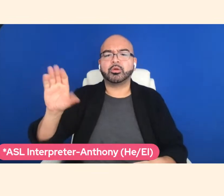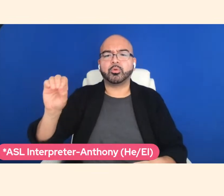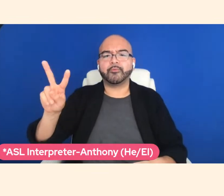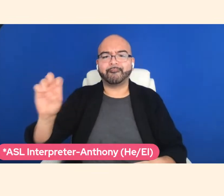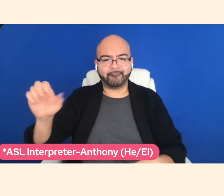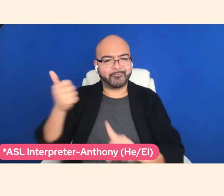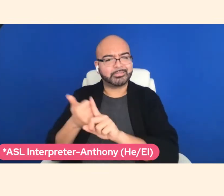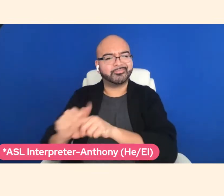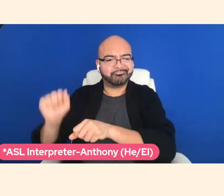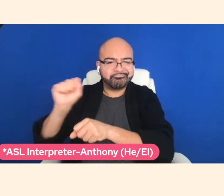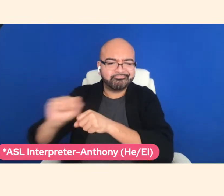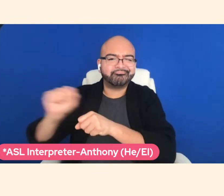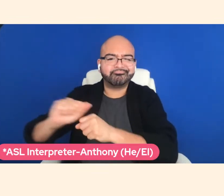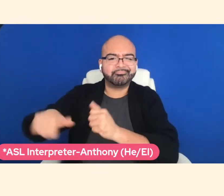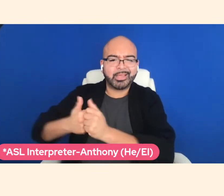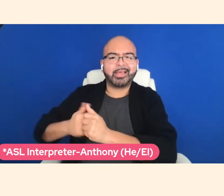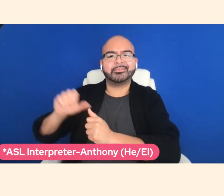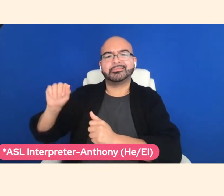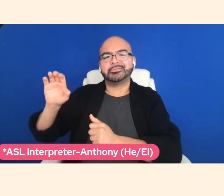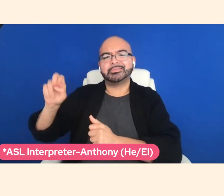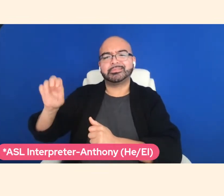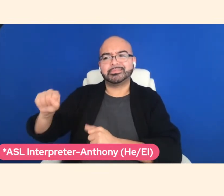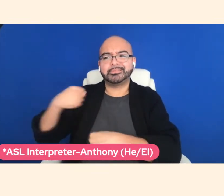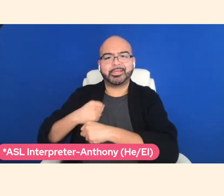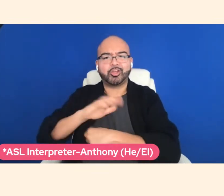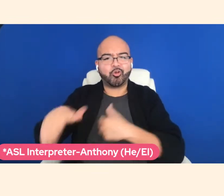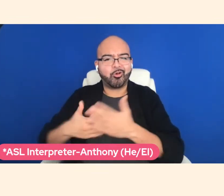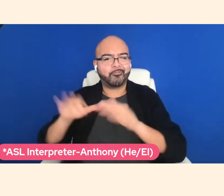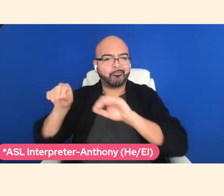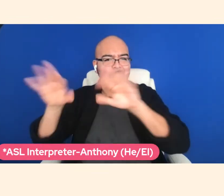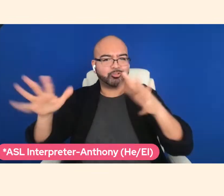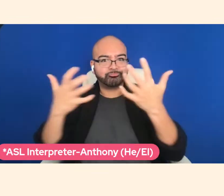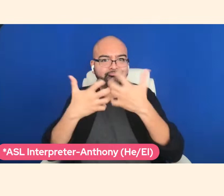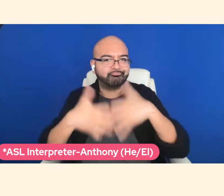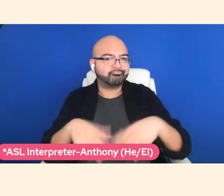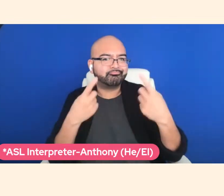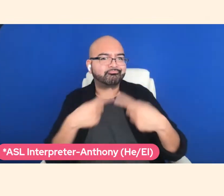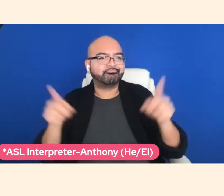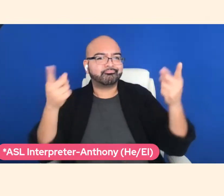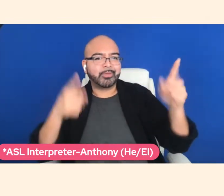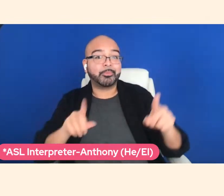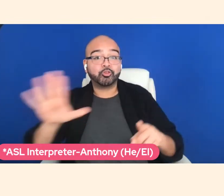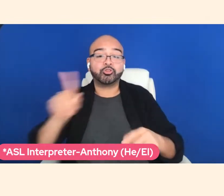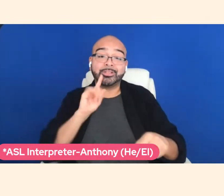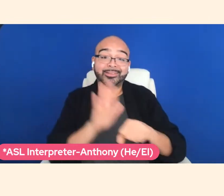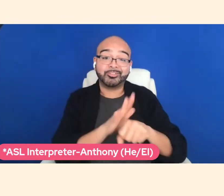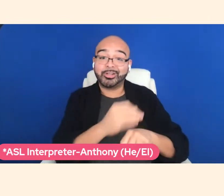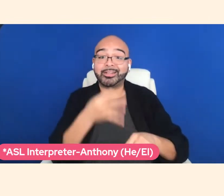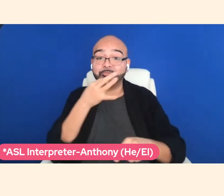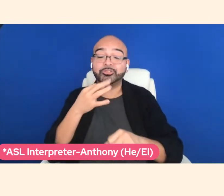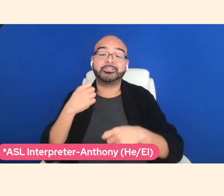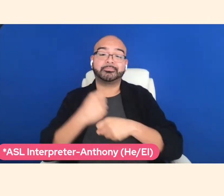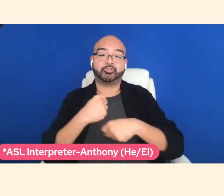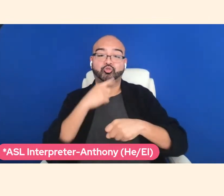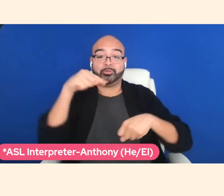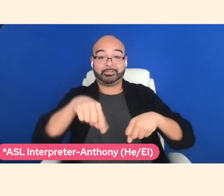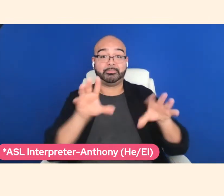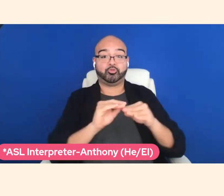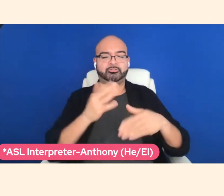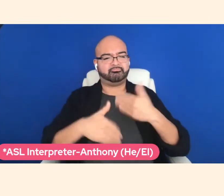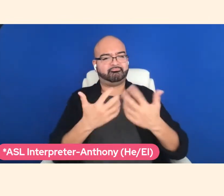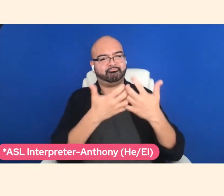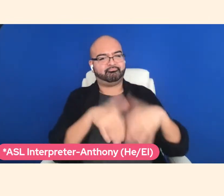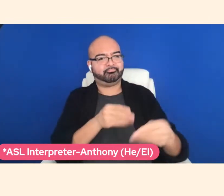tirelessly behind the scenes, making all of the magic happen. Your dedication and expertise have ensured that this symposium runs smoothly. Remember,